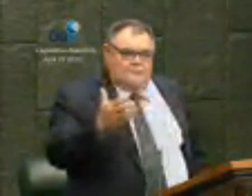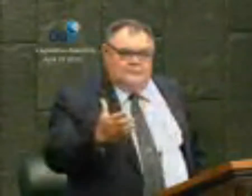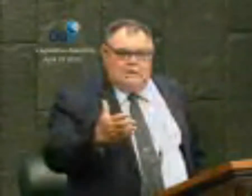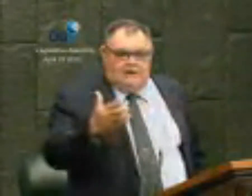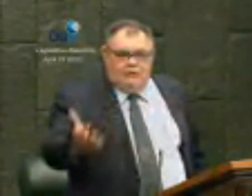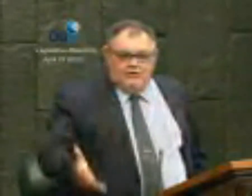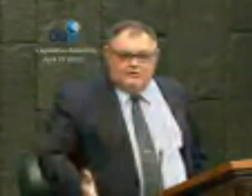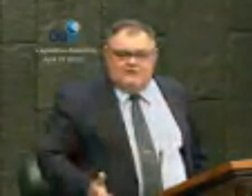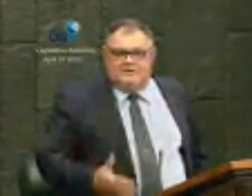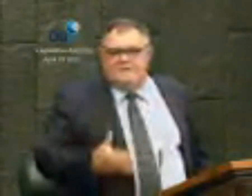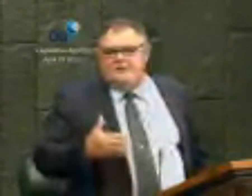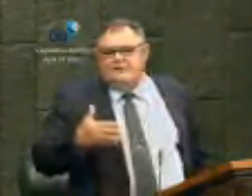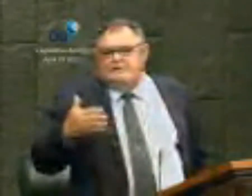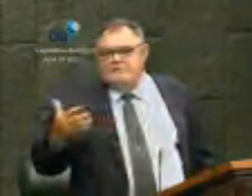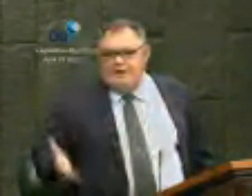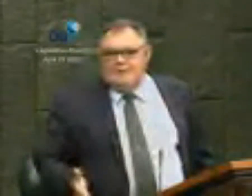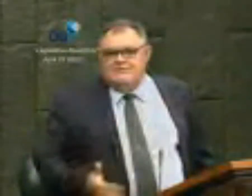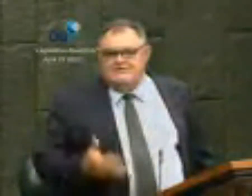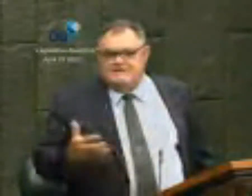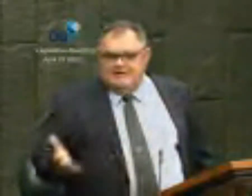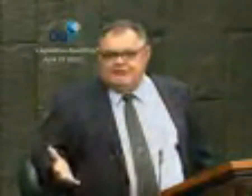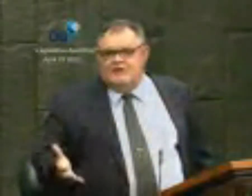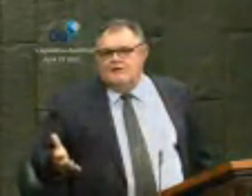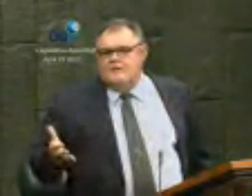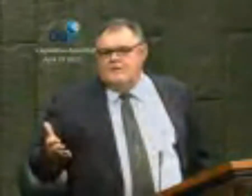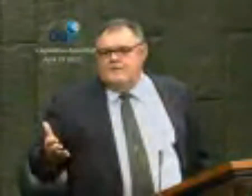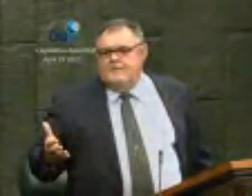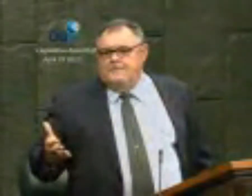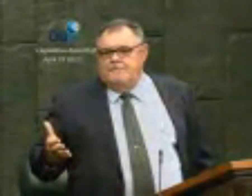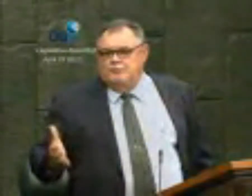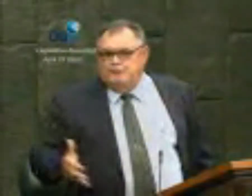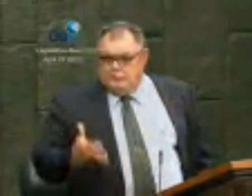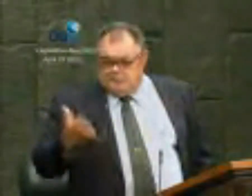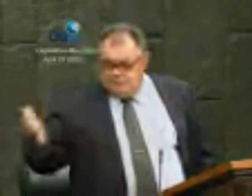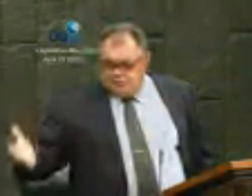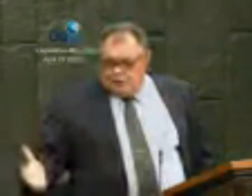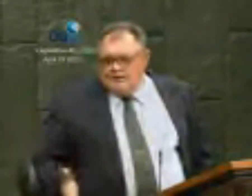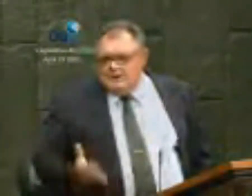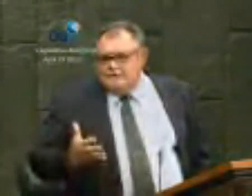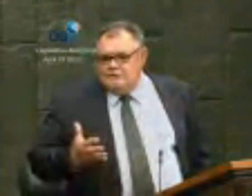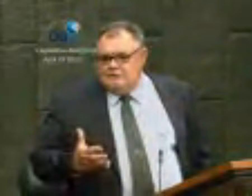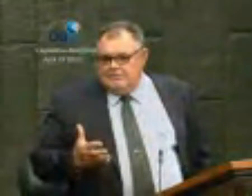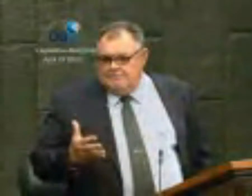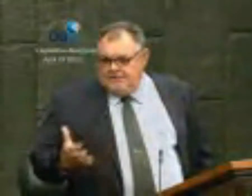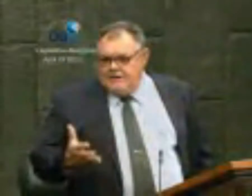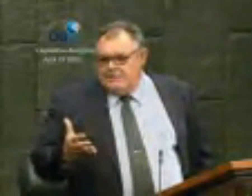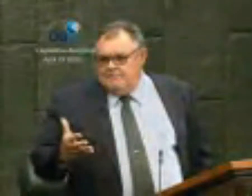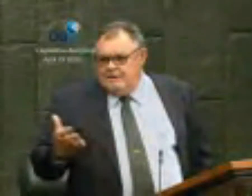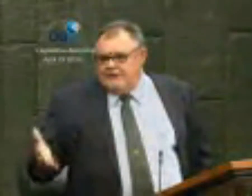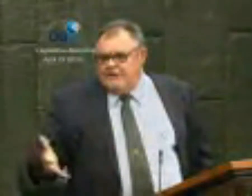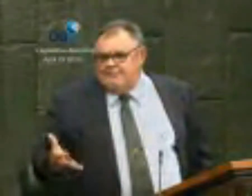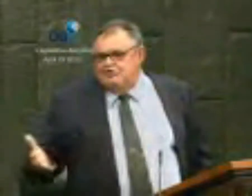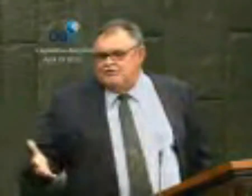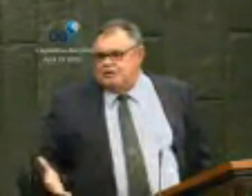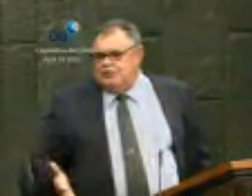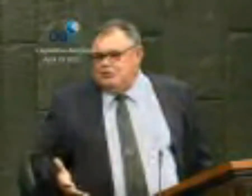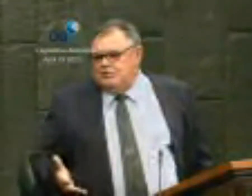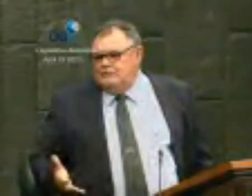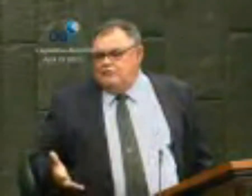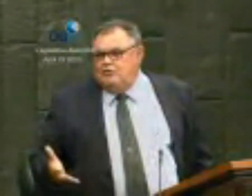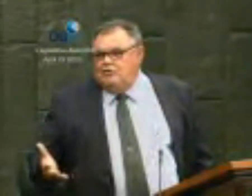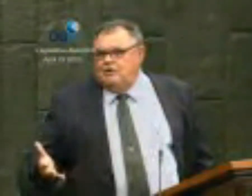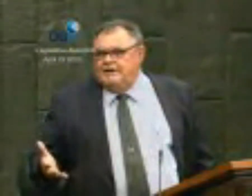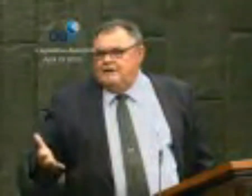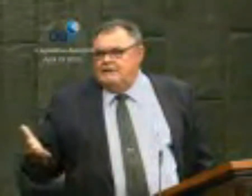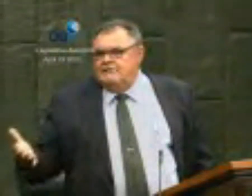farmers, etc., so that we can be better at producing our own food locally and stuff like that.